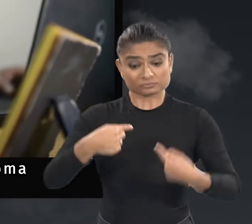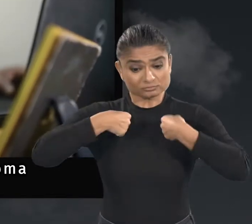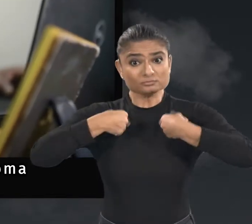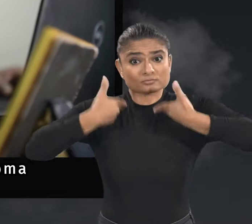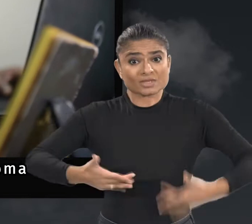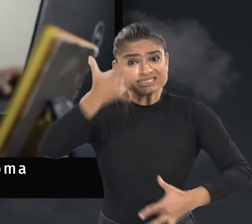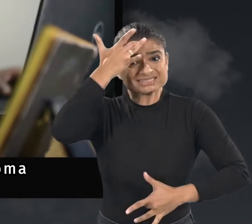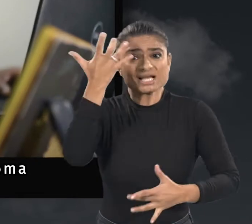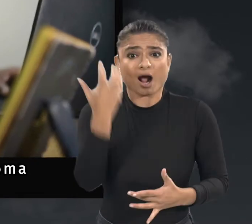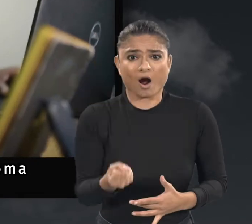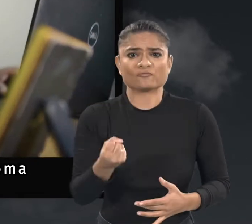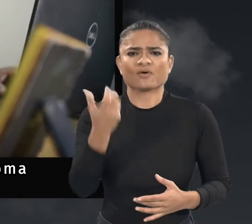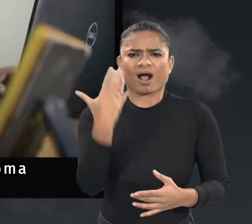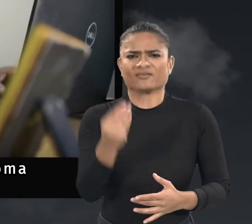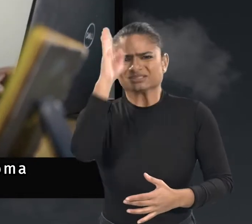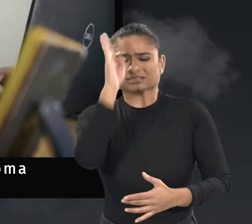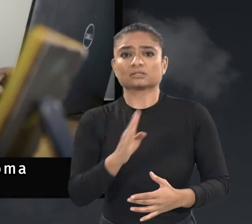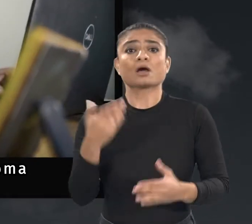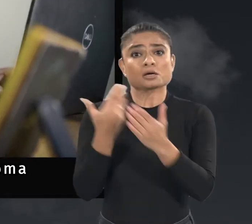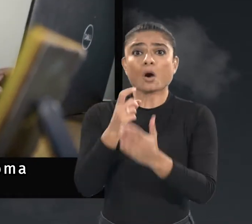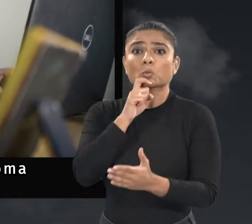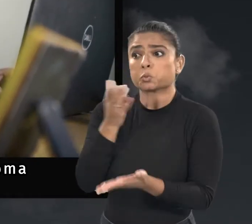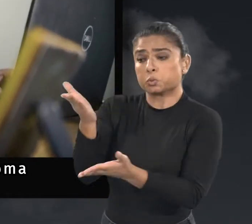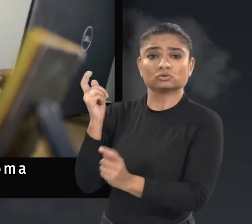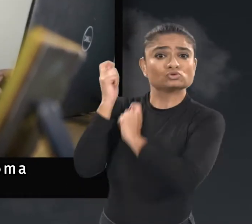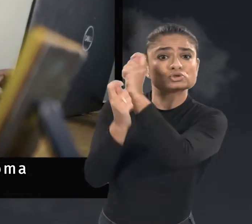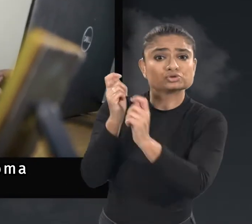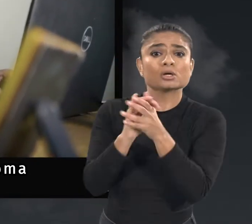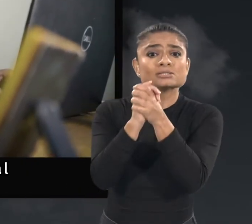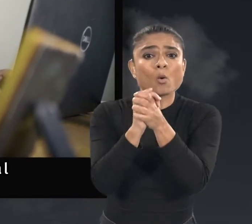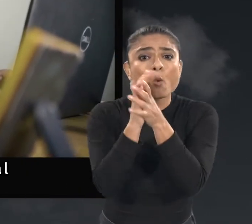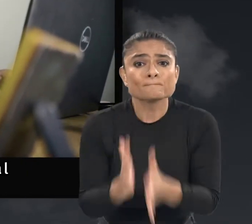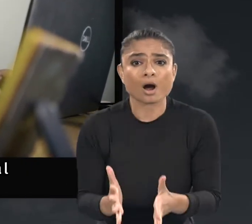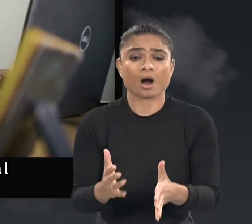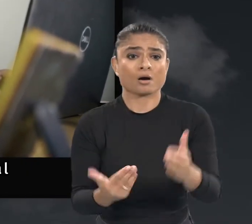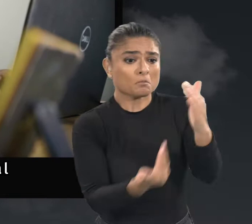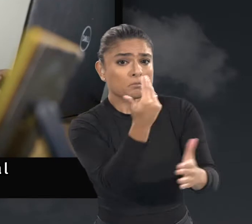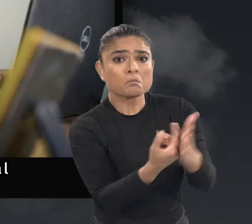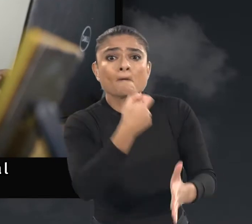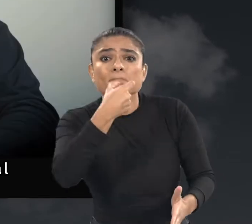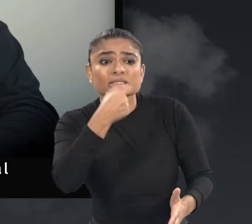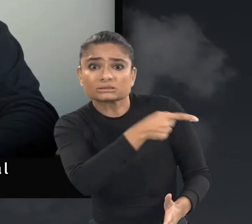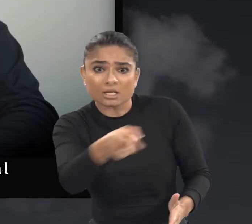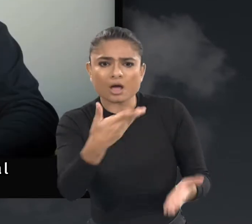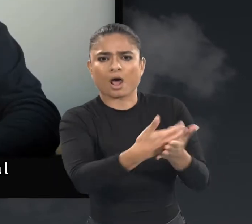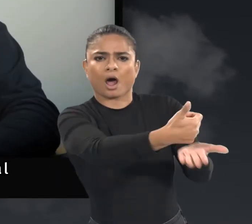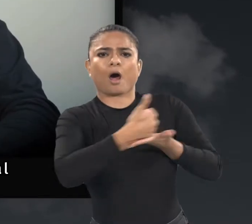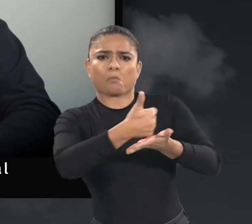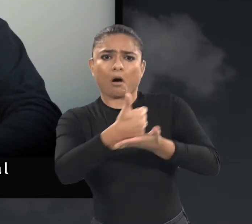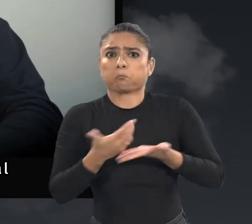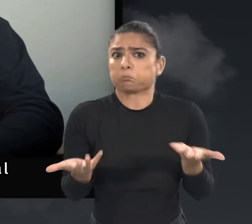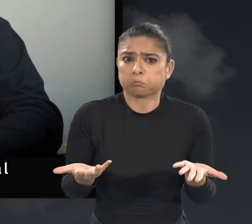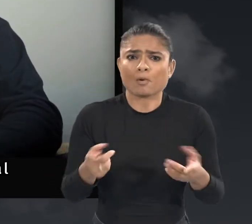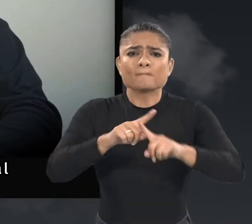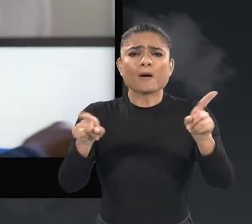my case, the treatment from Isangoma and the traditional healer, what didn't work. In my opinion, I'd say that those two